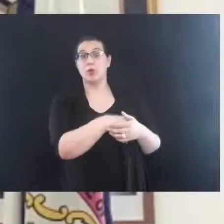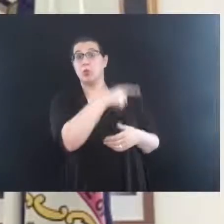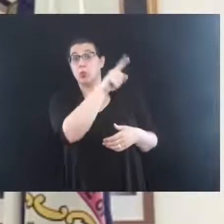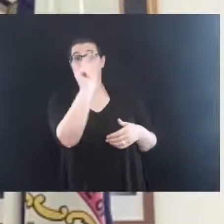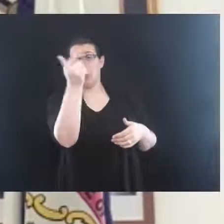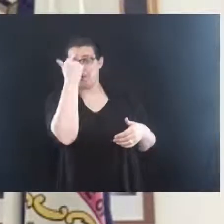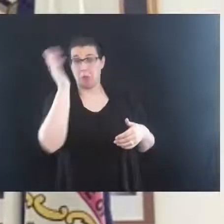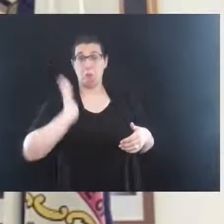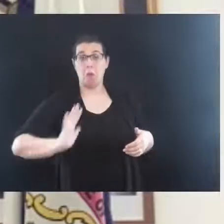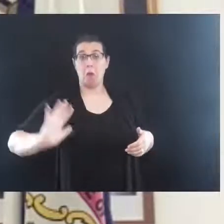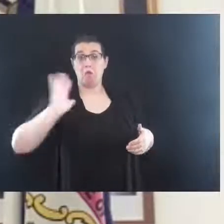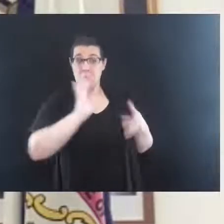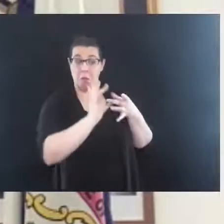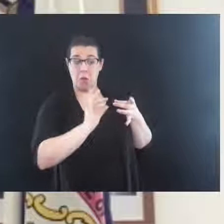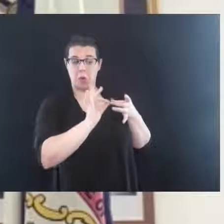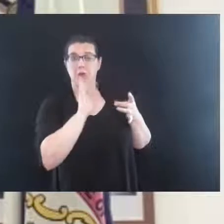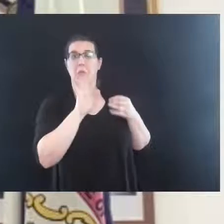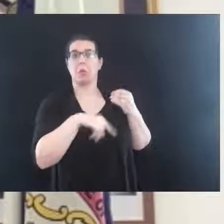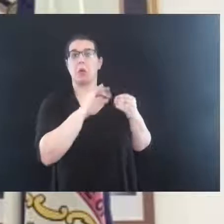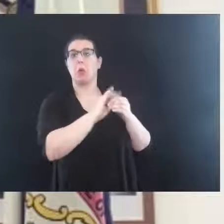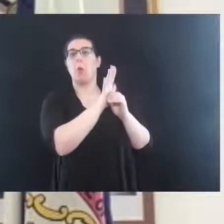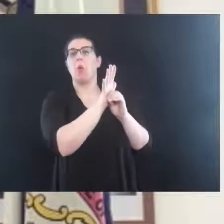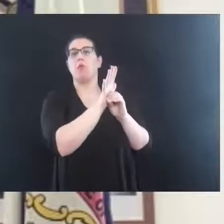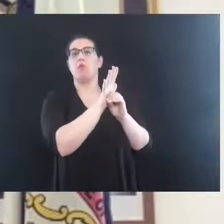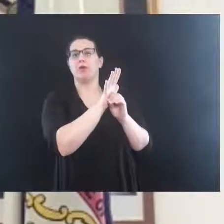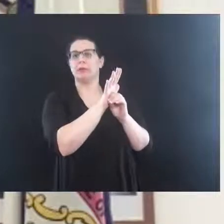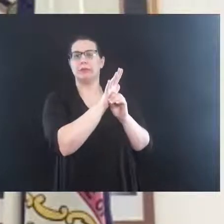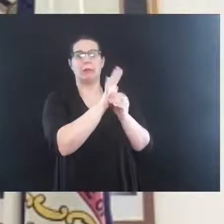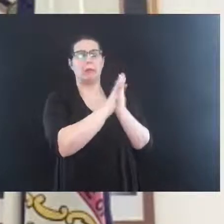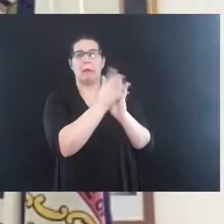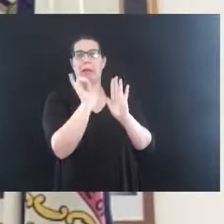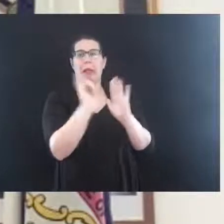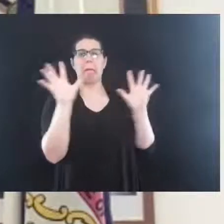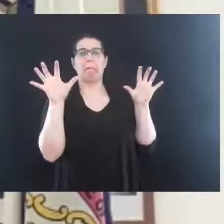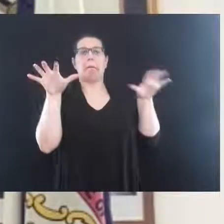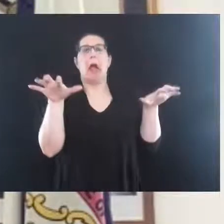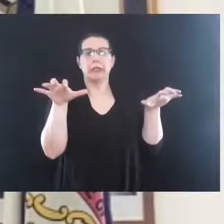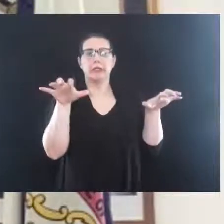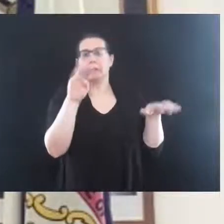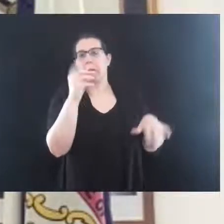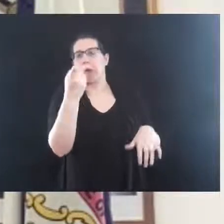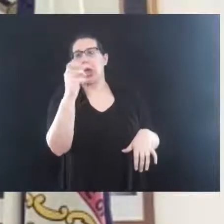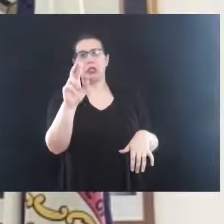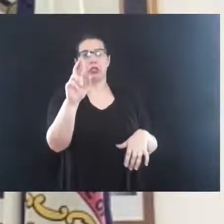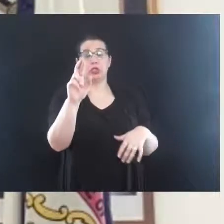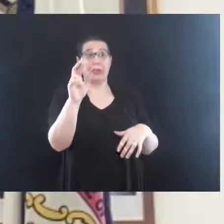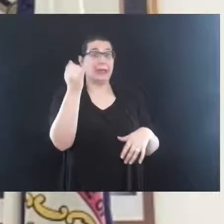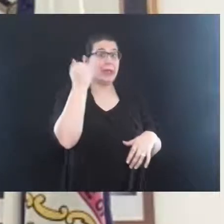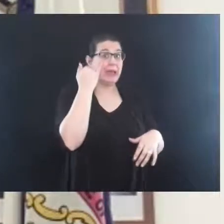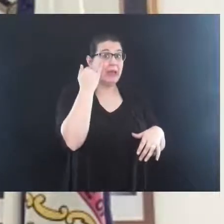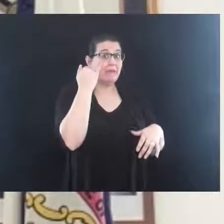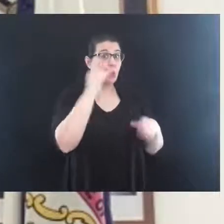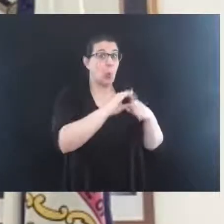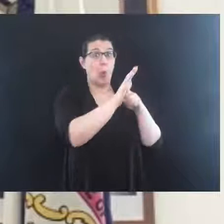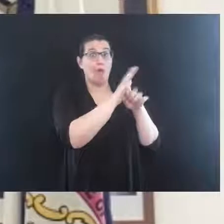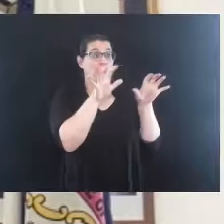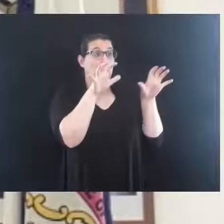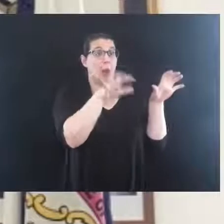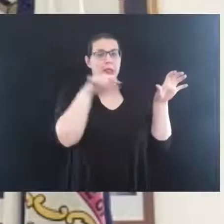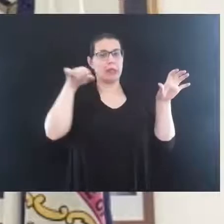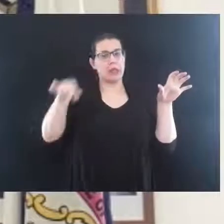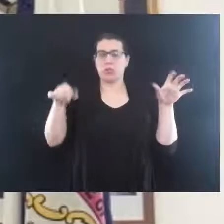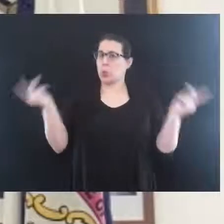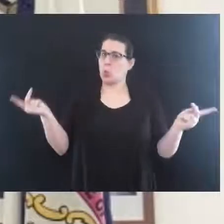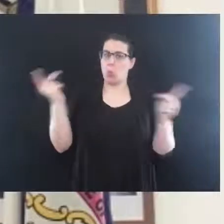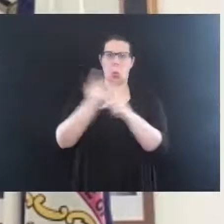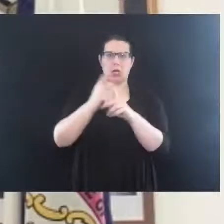long time ago refer to COVID as a monster, well, if COVID was the monster, then Delta is the spawn of a monster, and we know what